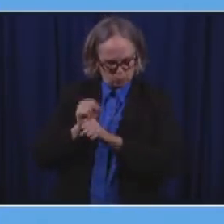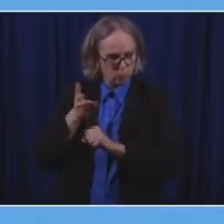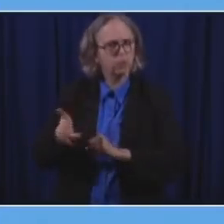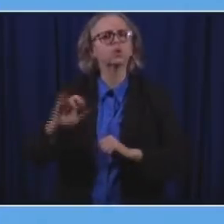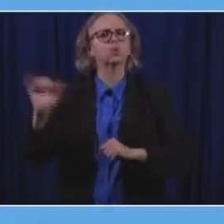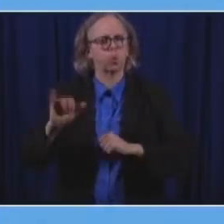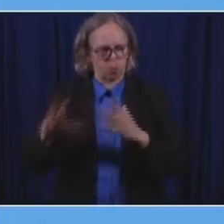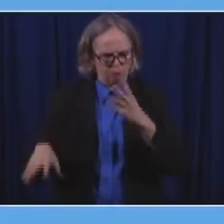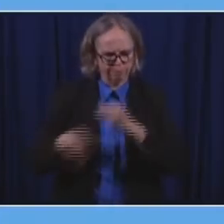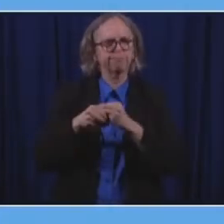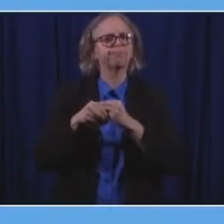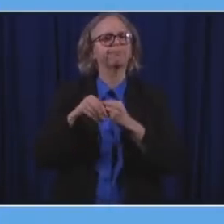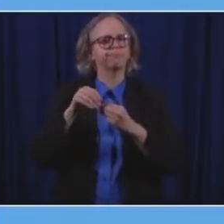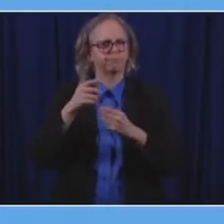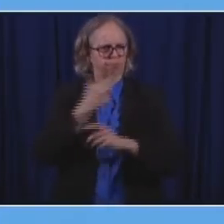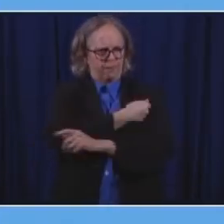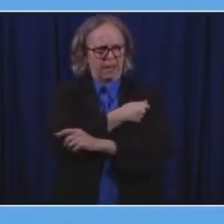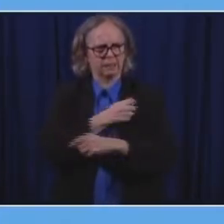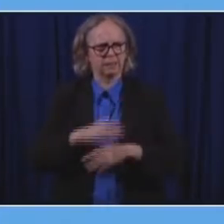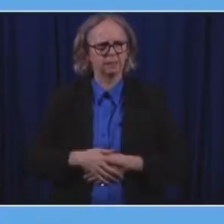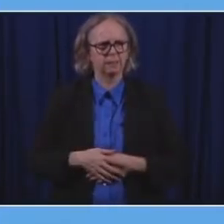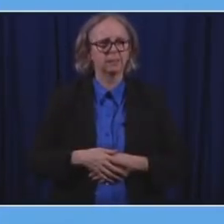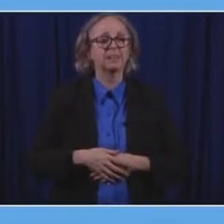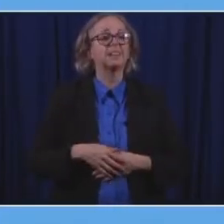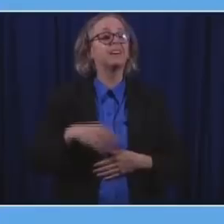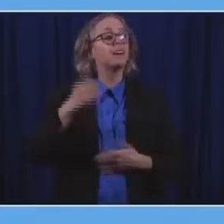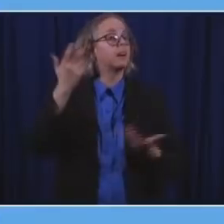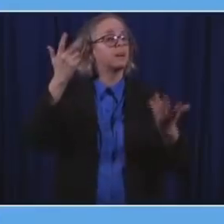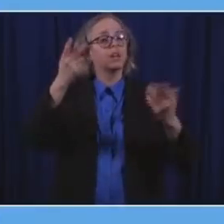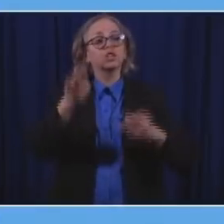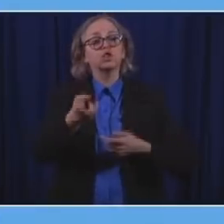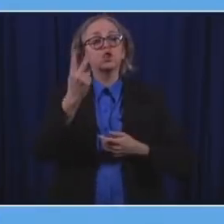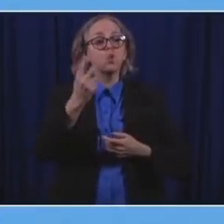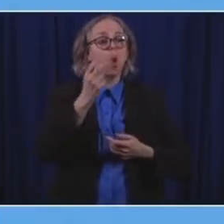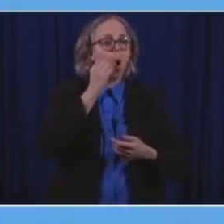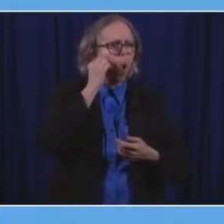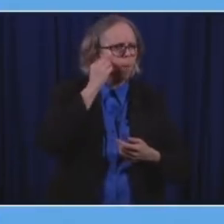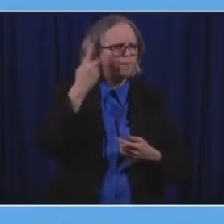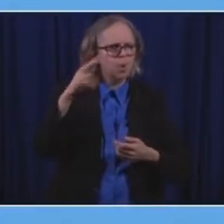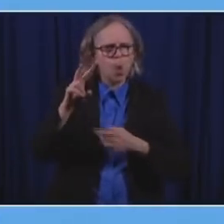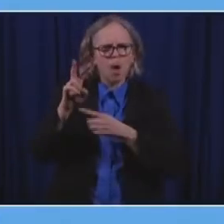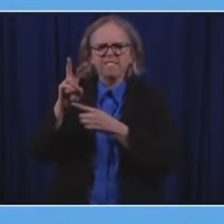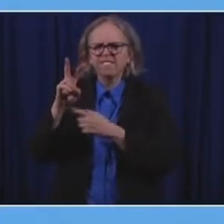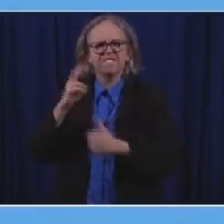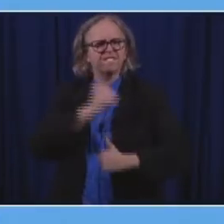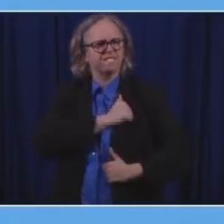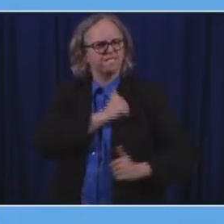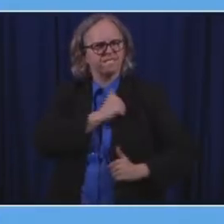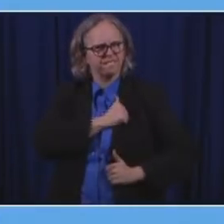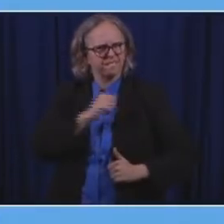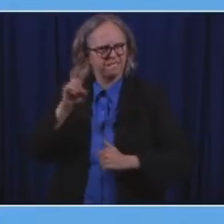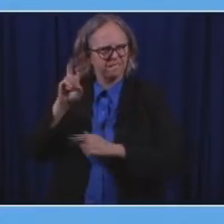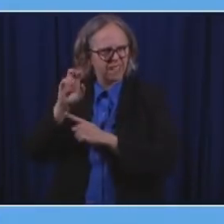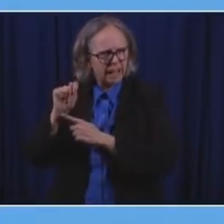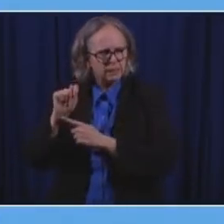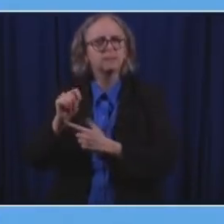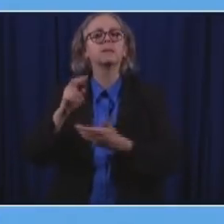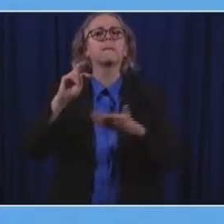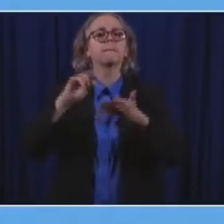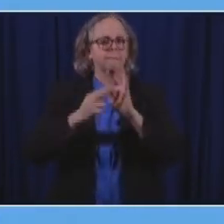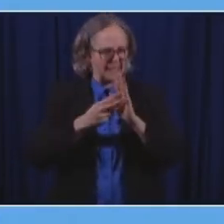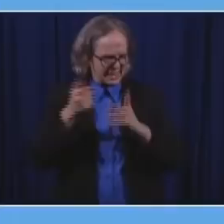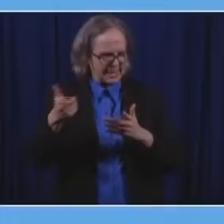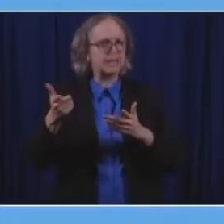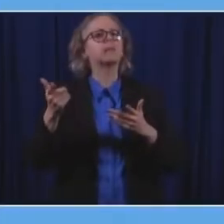residents and staff at our 2 homes for Ohio veterans. So these would be